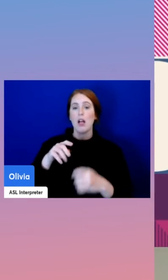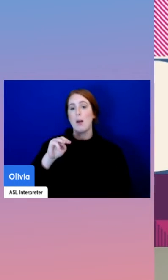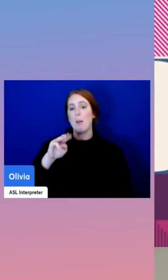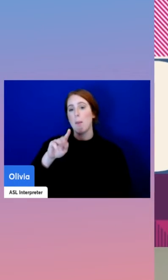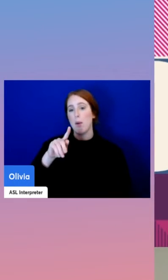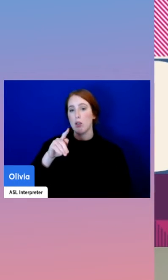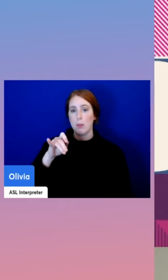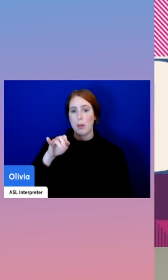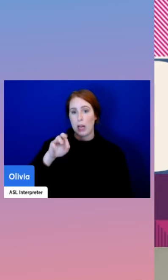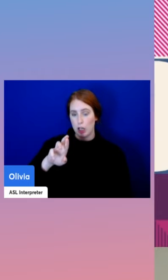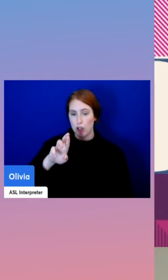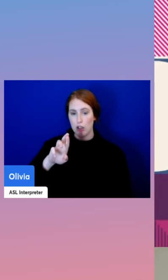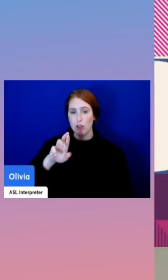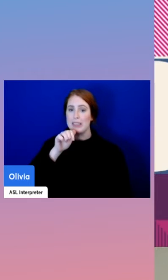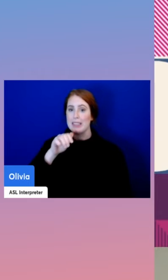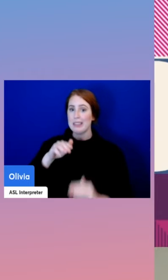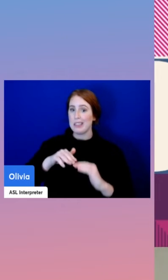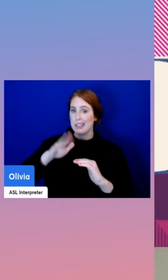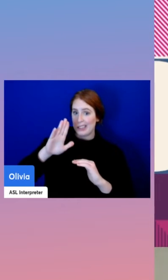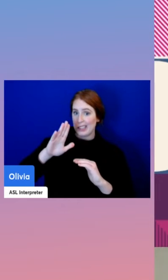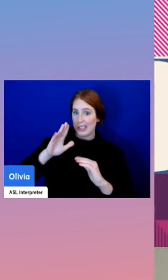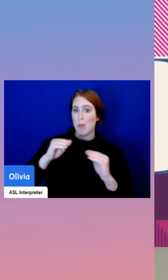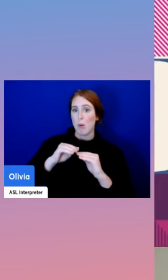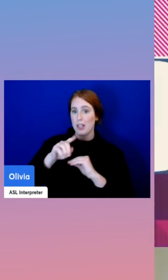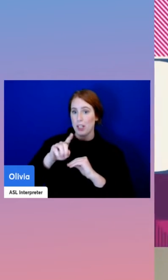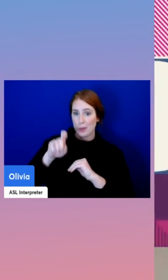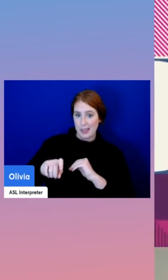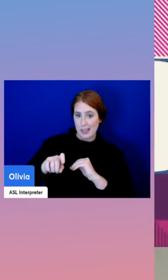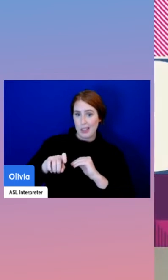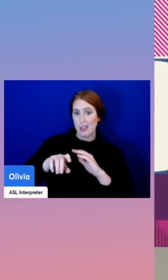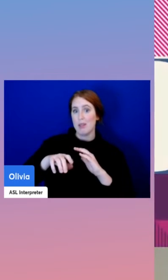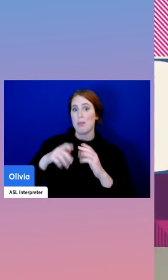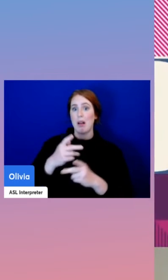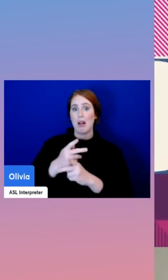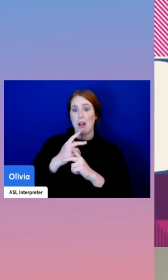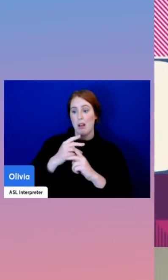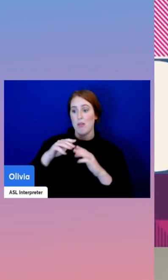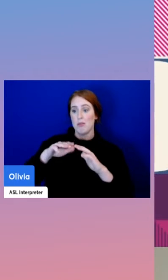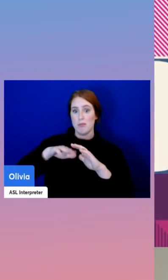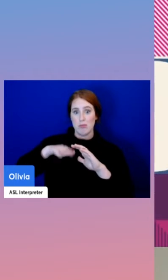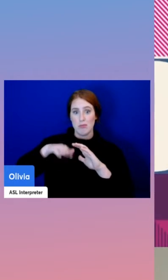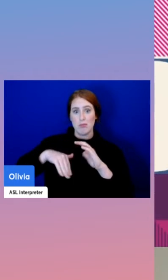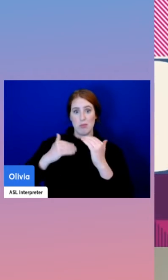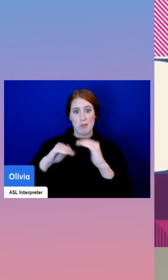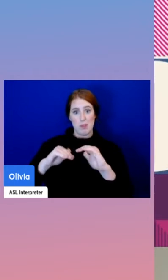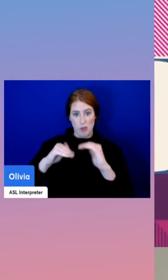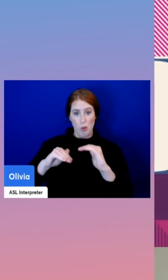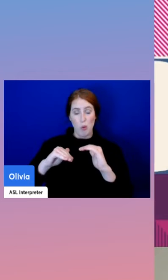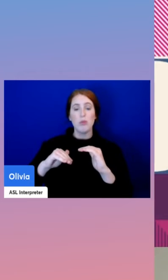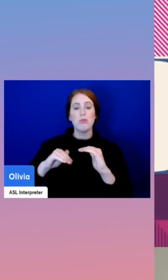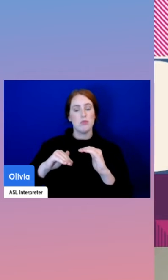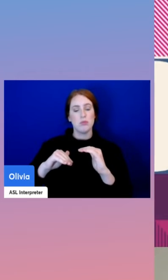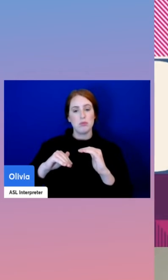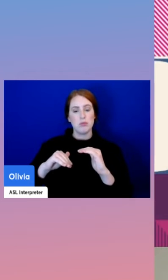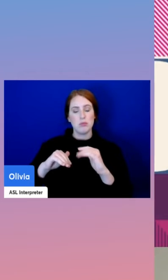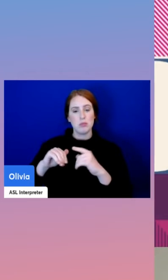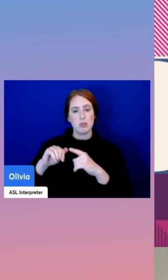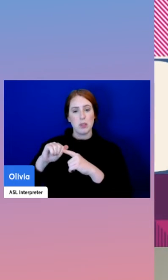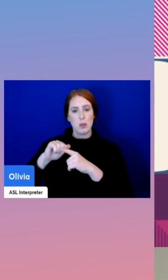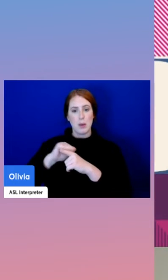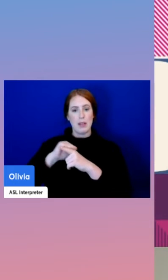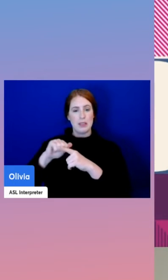need, more than you need, will also be able to ensure that the practice that you can do will also be within the